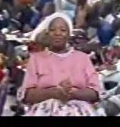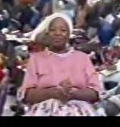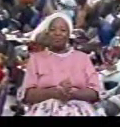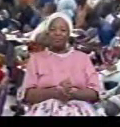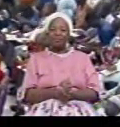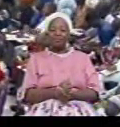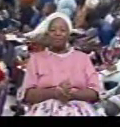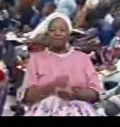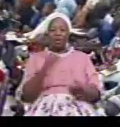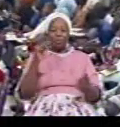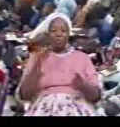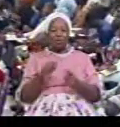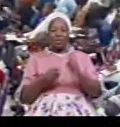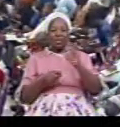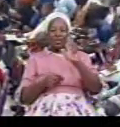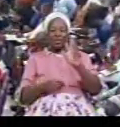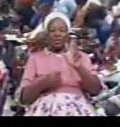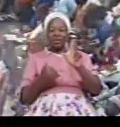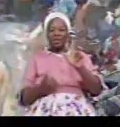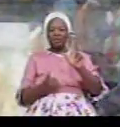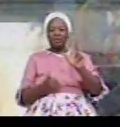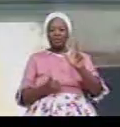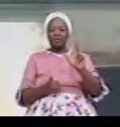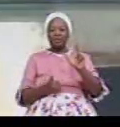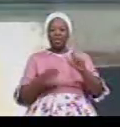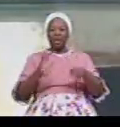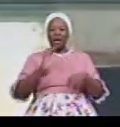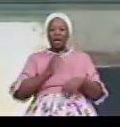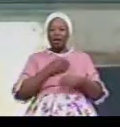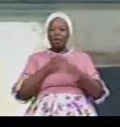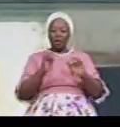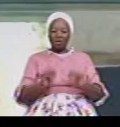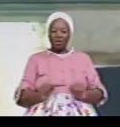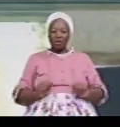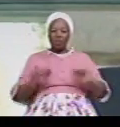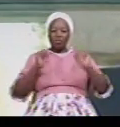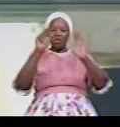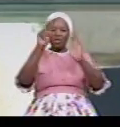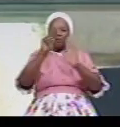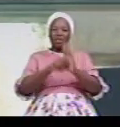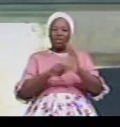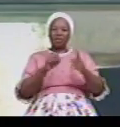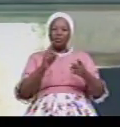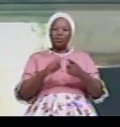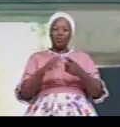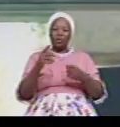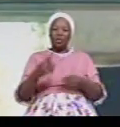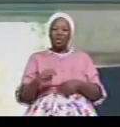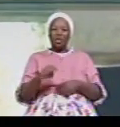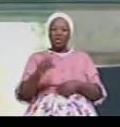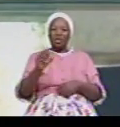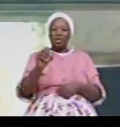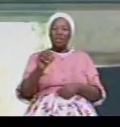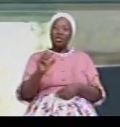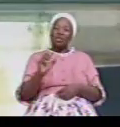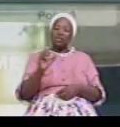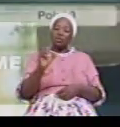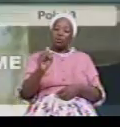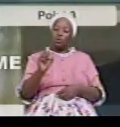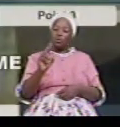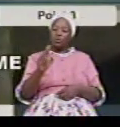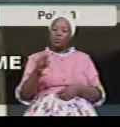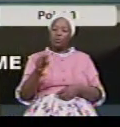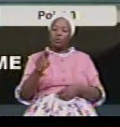Point number 3 now. Our submissiveness to his supreme will. God is